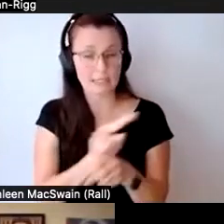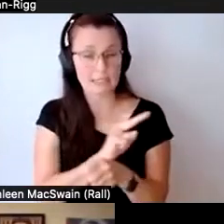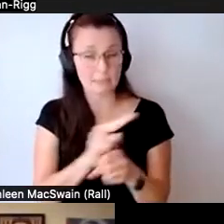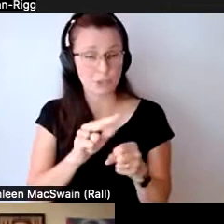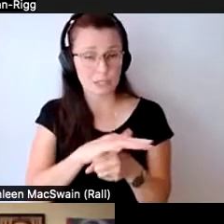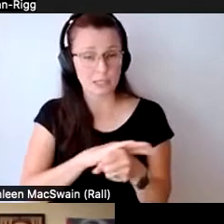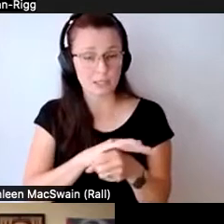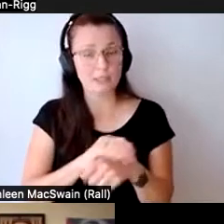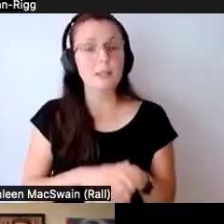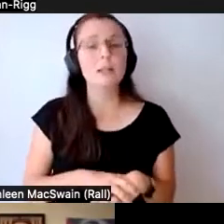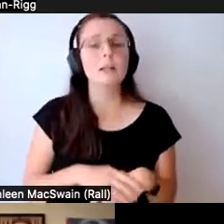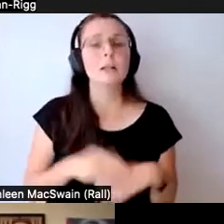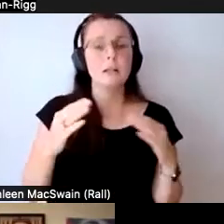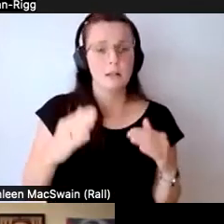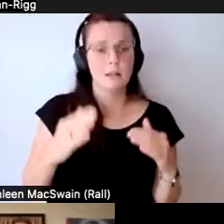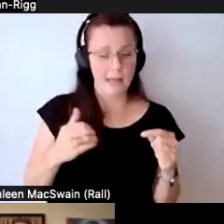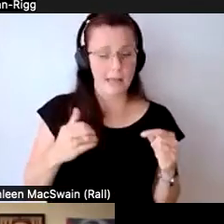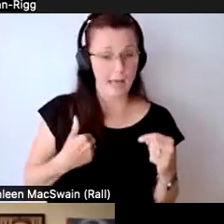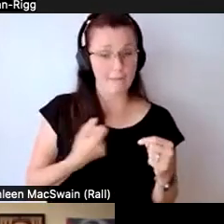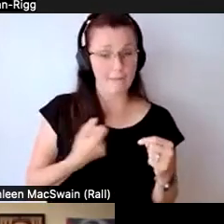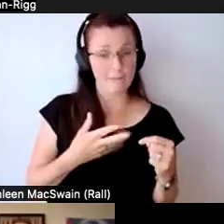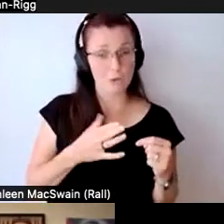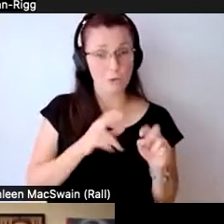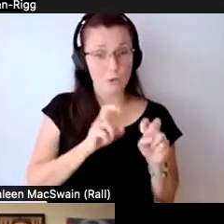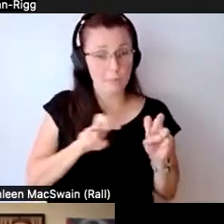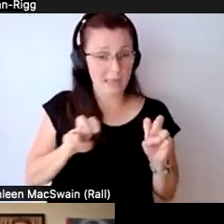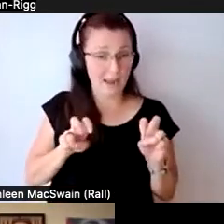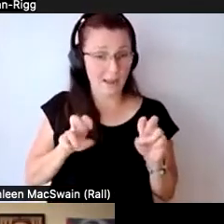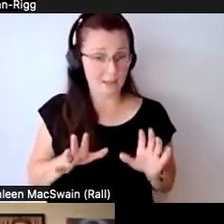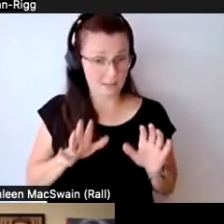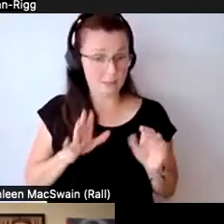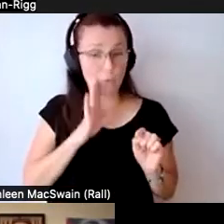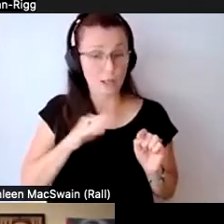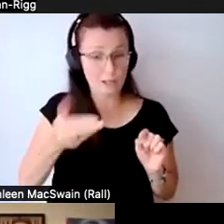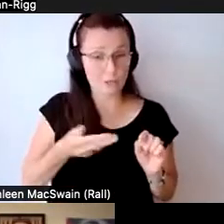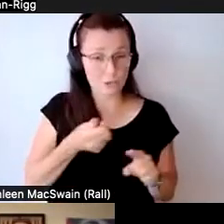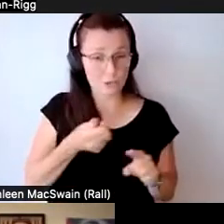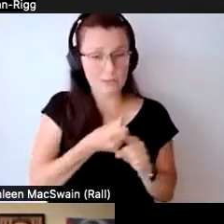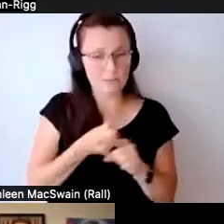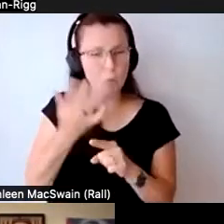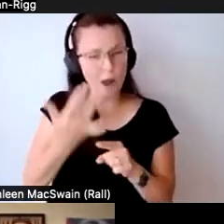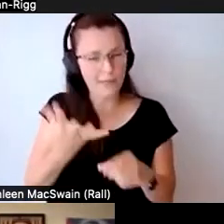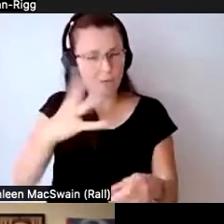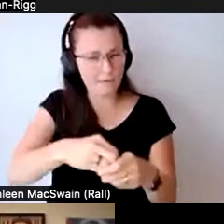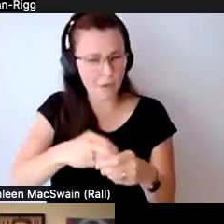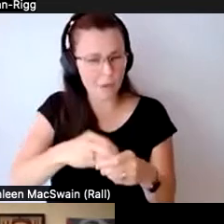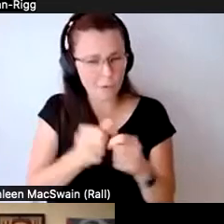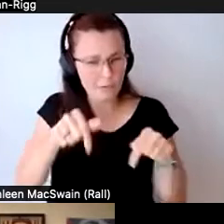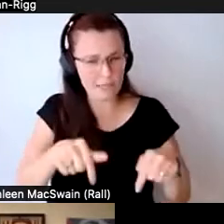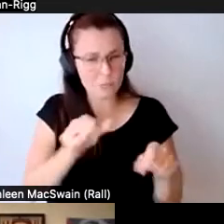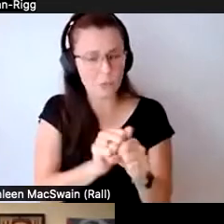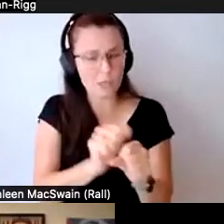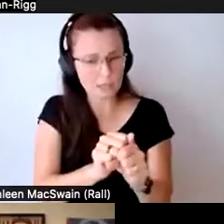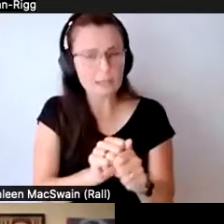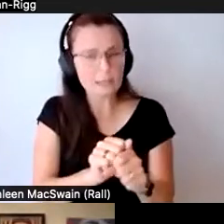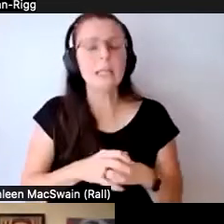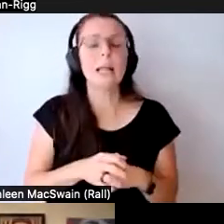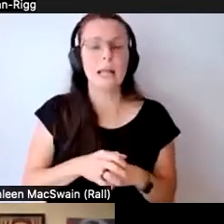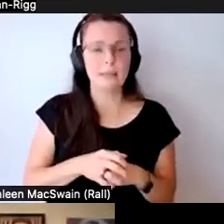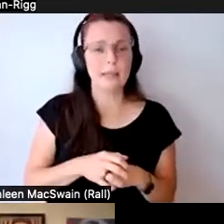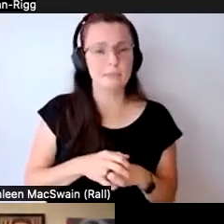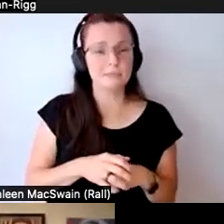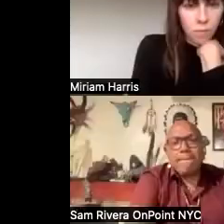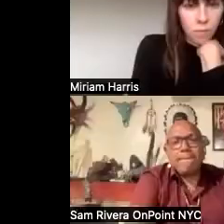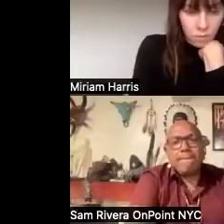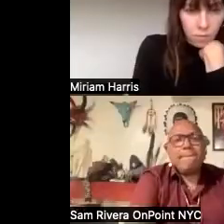introduce themselves about why they're working on this effort. And then we'll be getting to the questions. So thank you for your patience. And if I can invite Adriana,